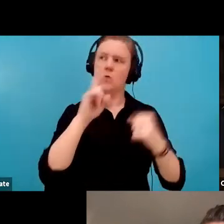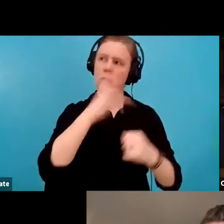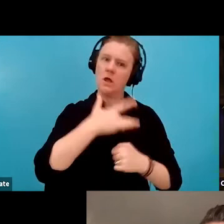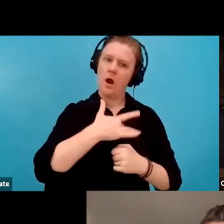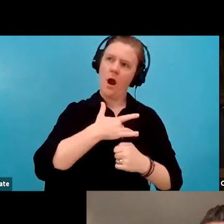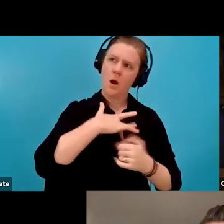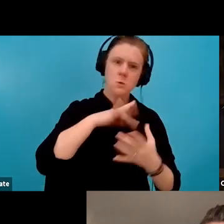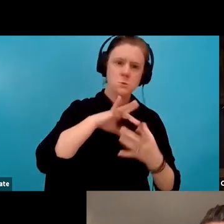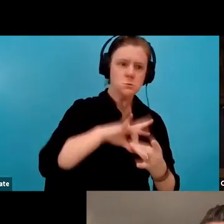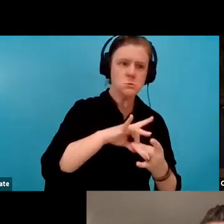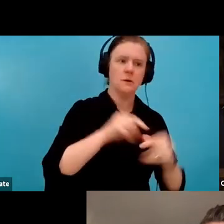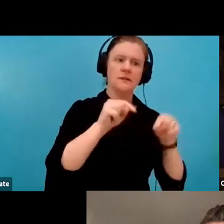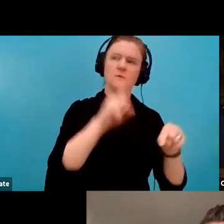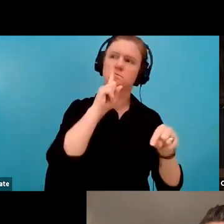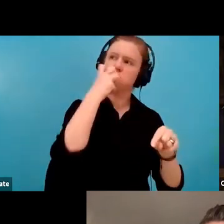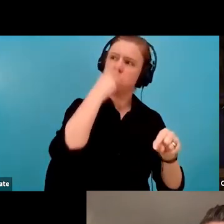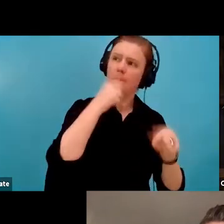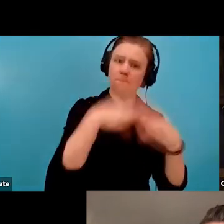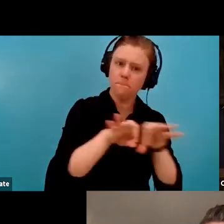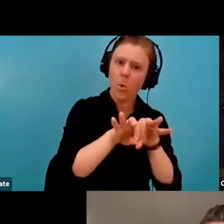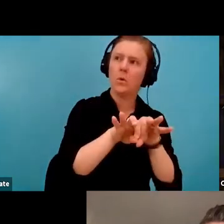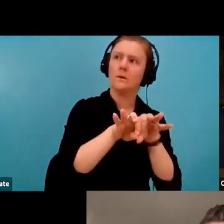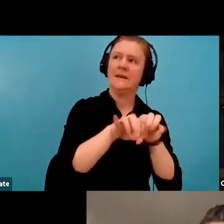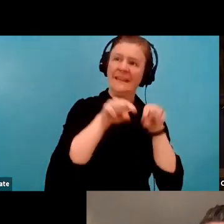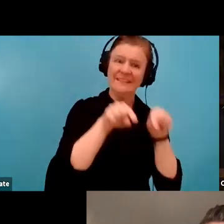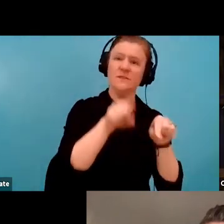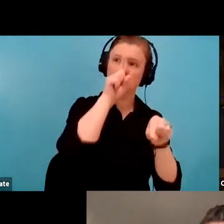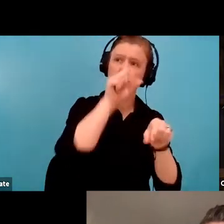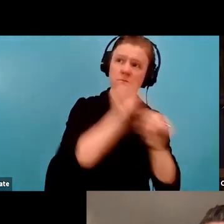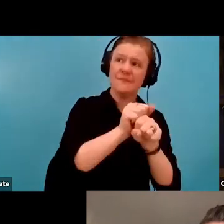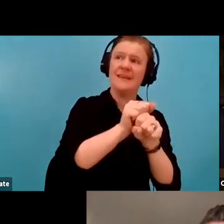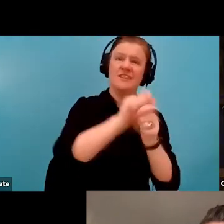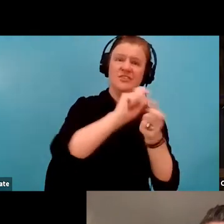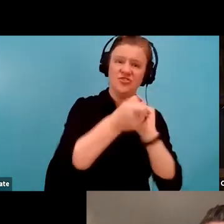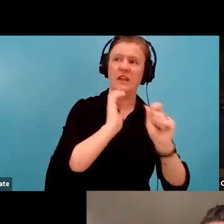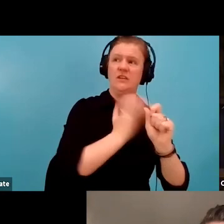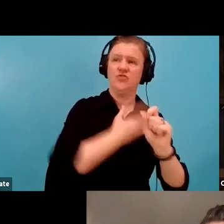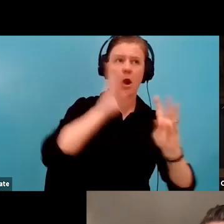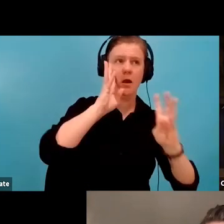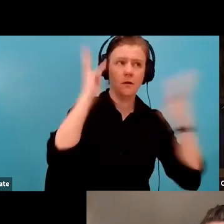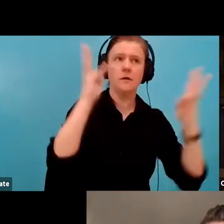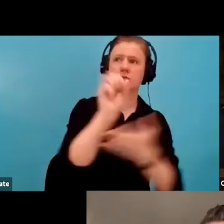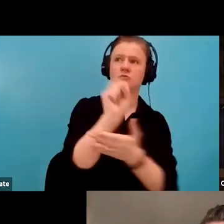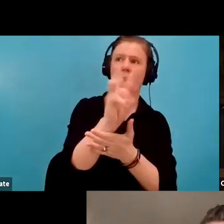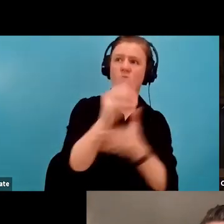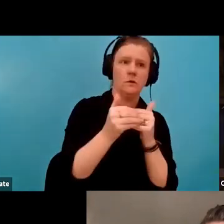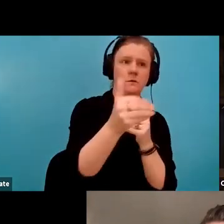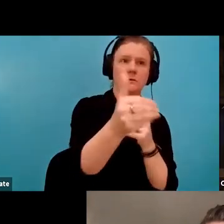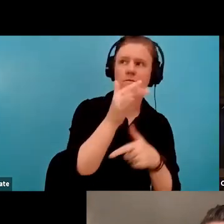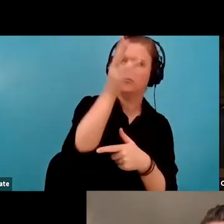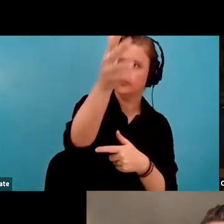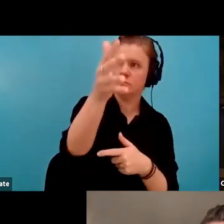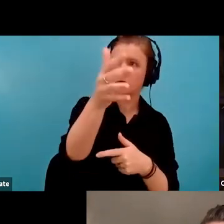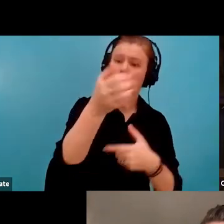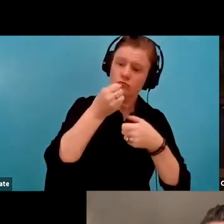said, this is really important stuff. This fundamentally changes how we think about making software. And we now